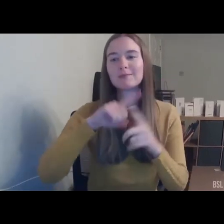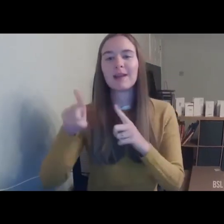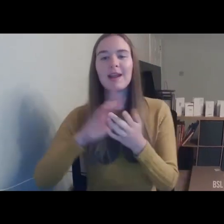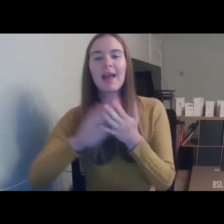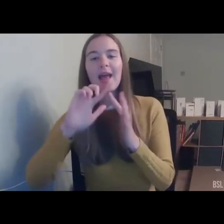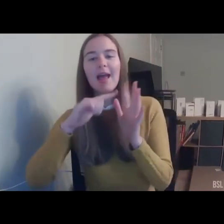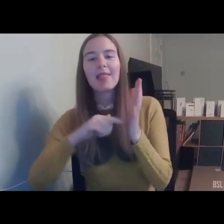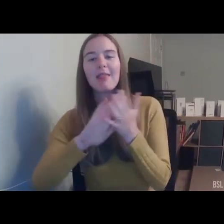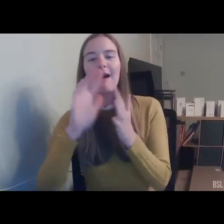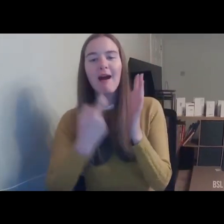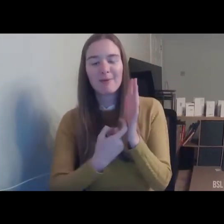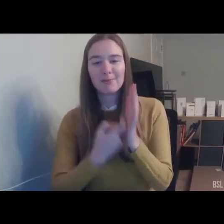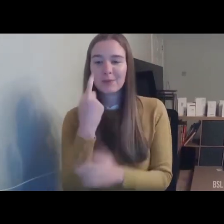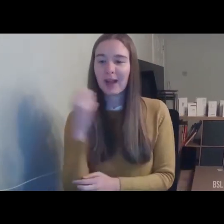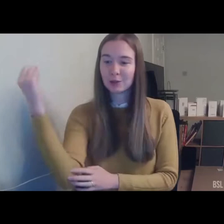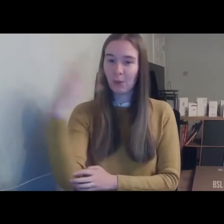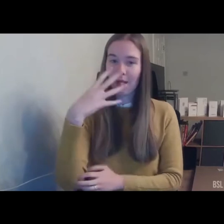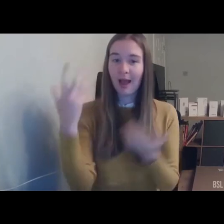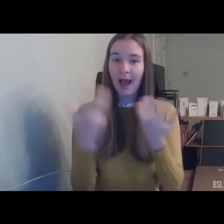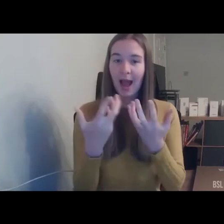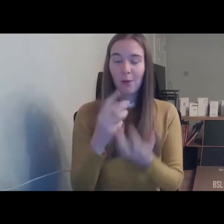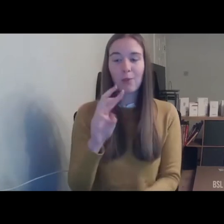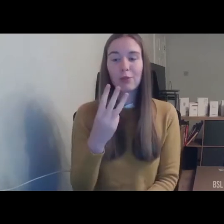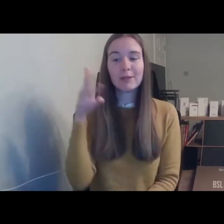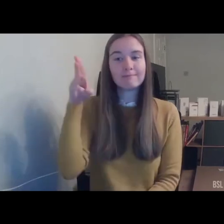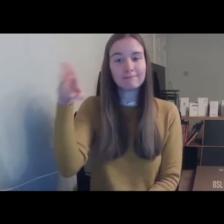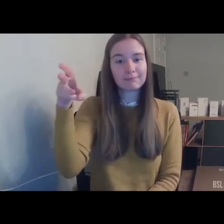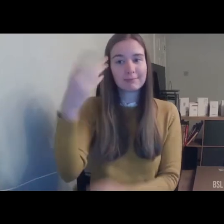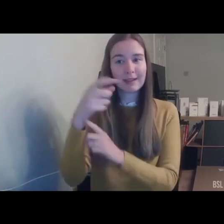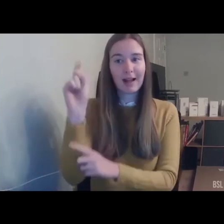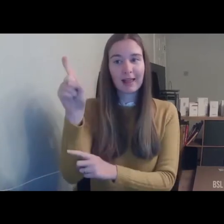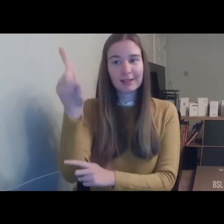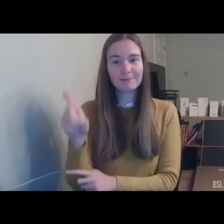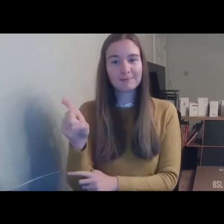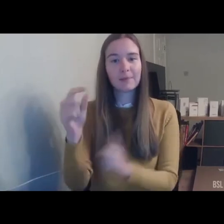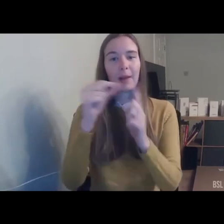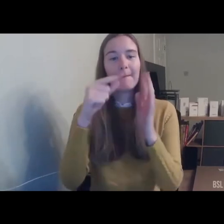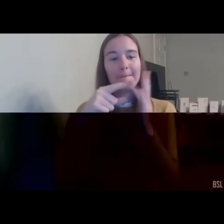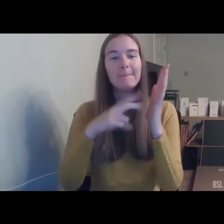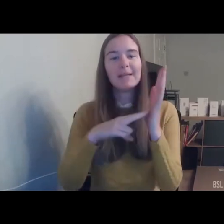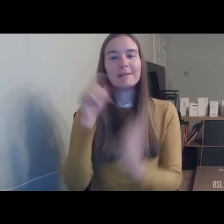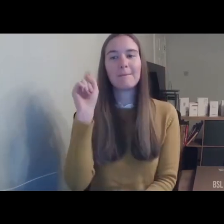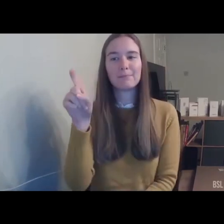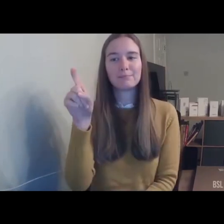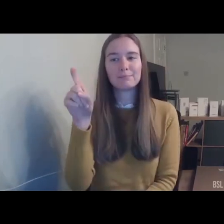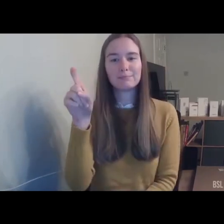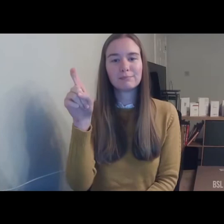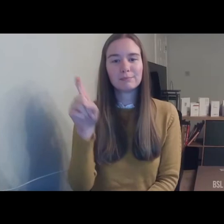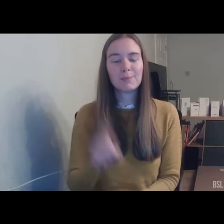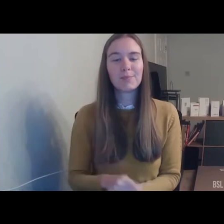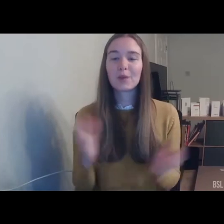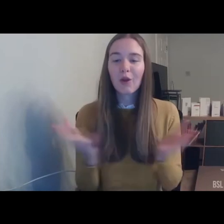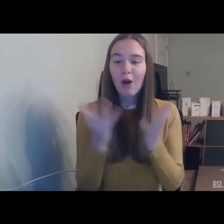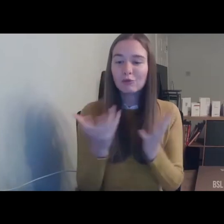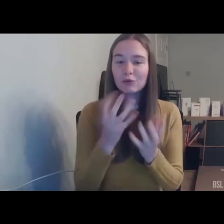using the three dots on the top right corner of their video boxes and selecting pin video. We encourage you to ask questions